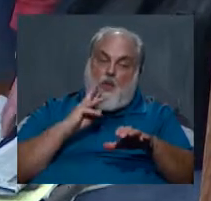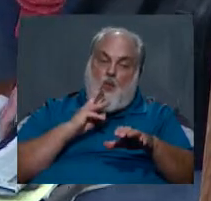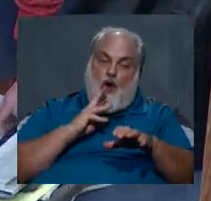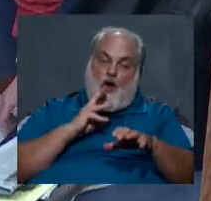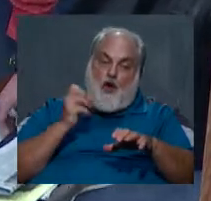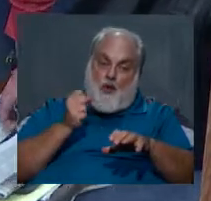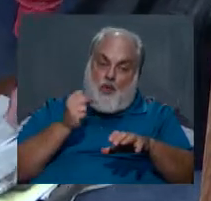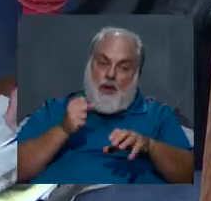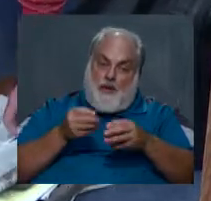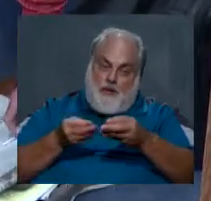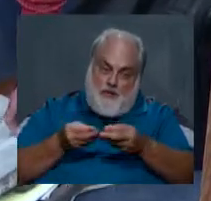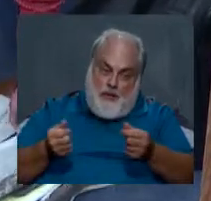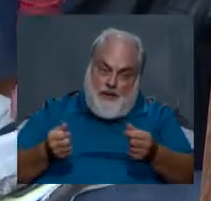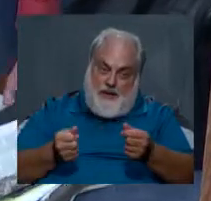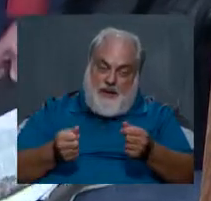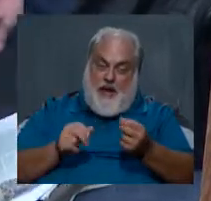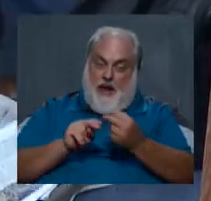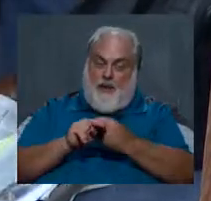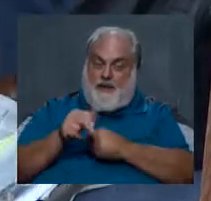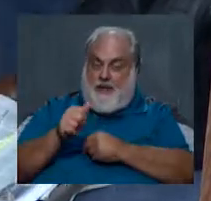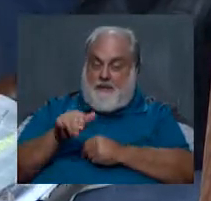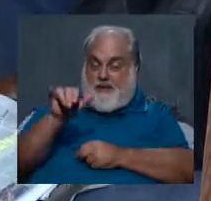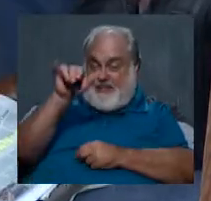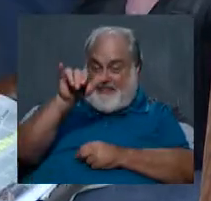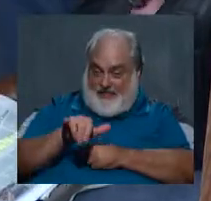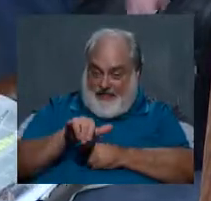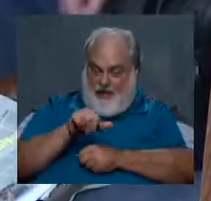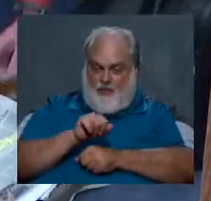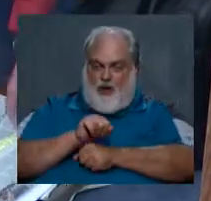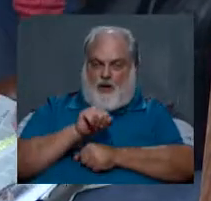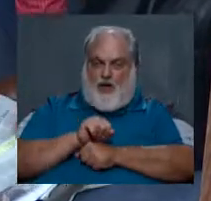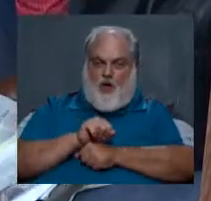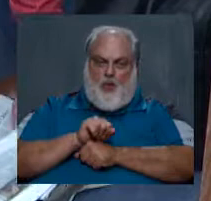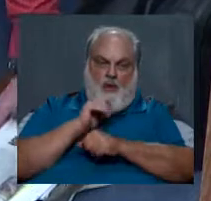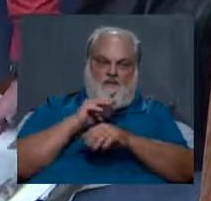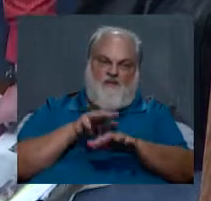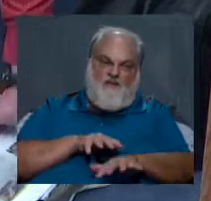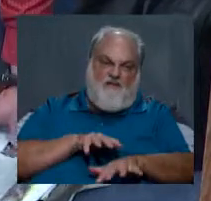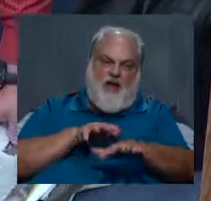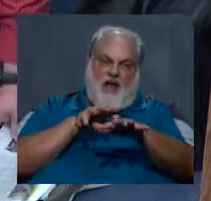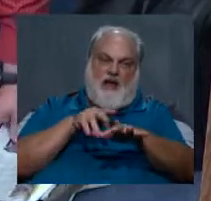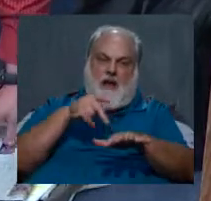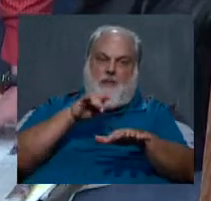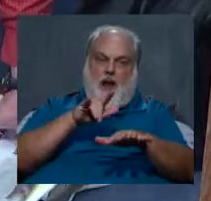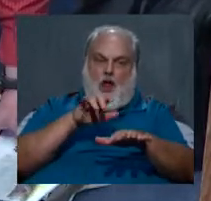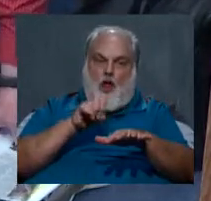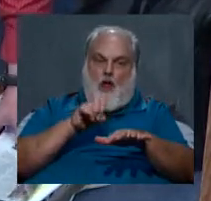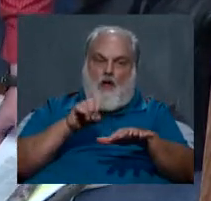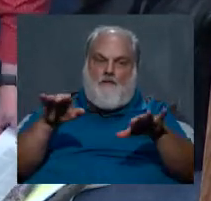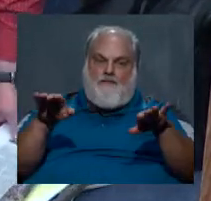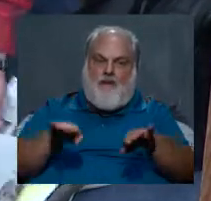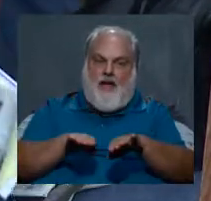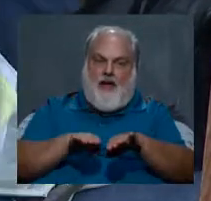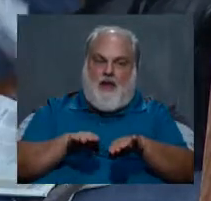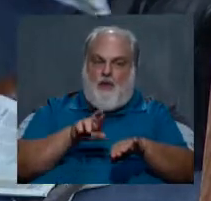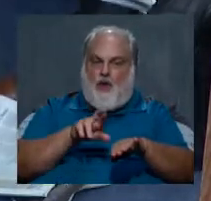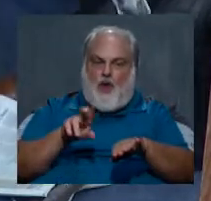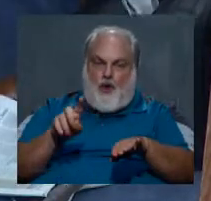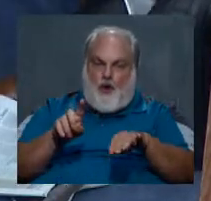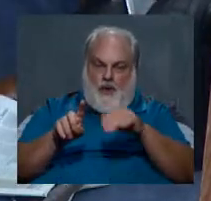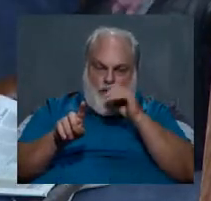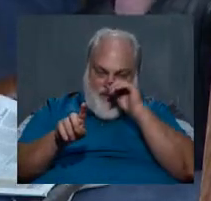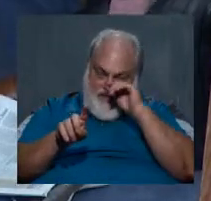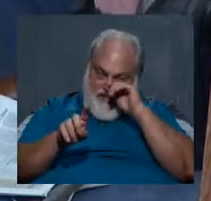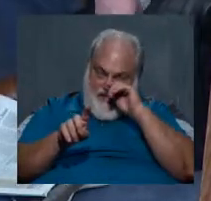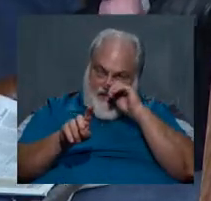10. This project will do nothing more than flood Pinnacle Valley Road. They're calling it Drive. It's not